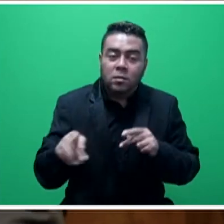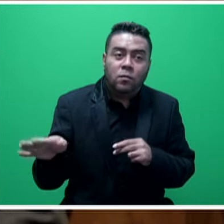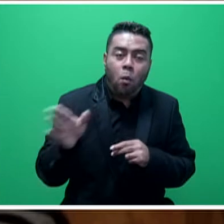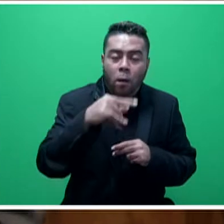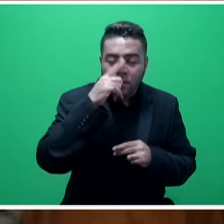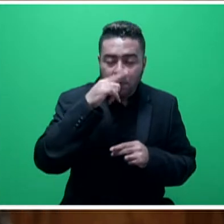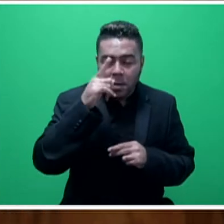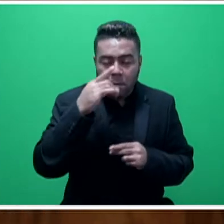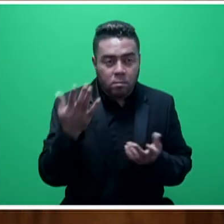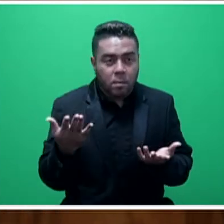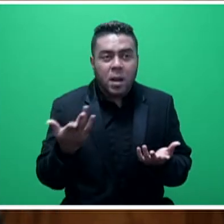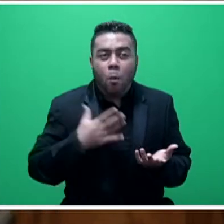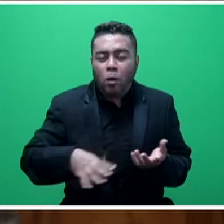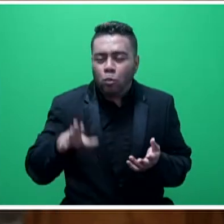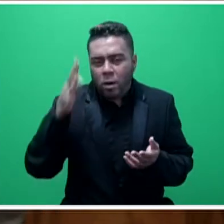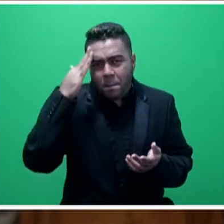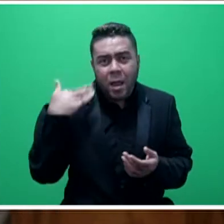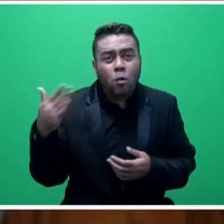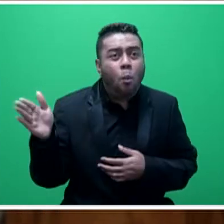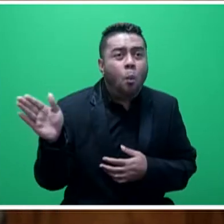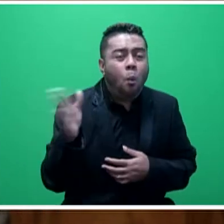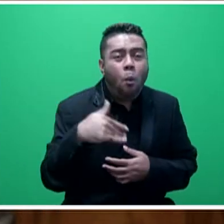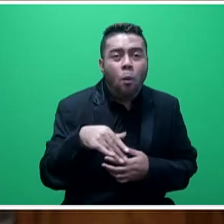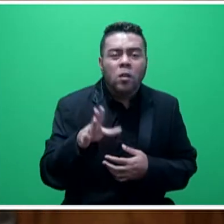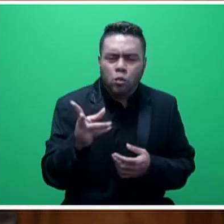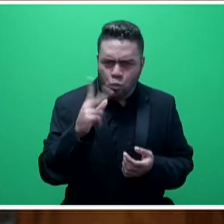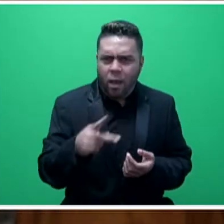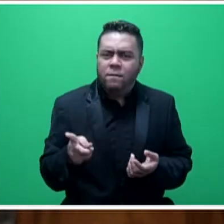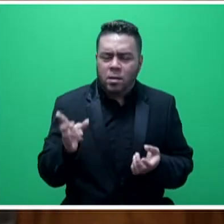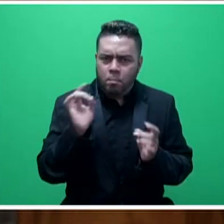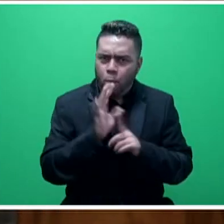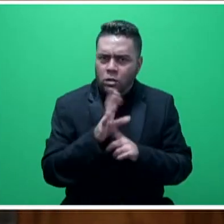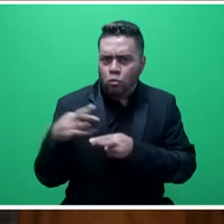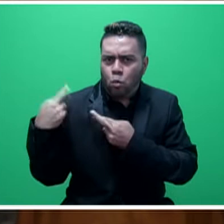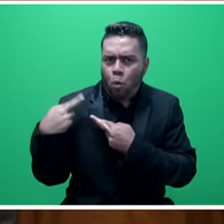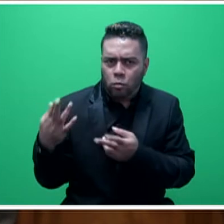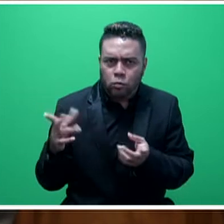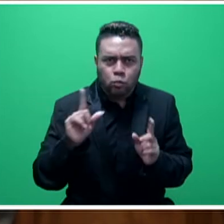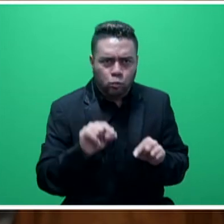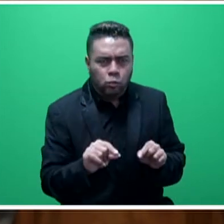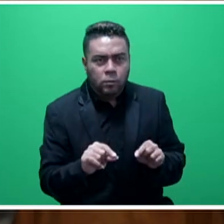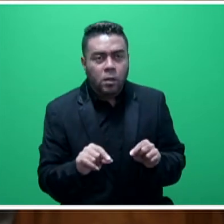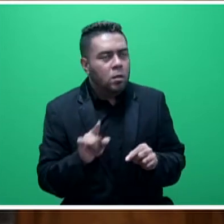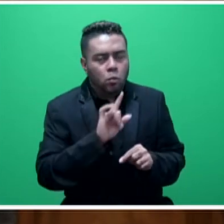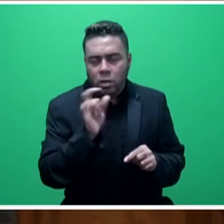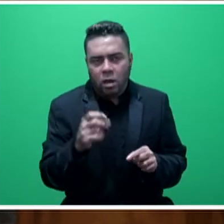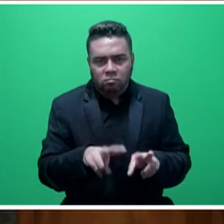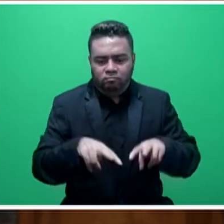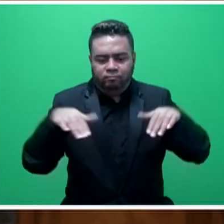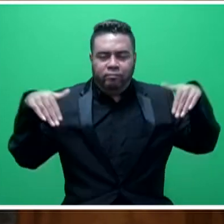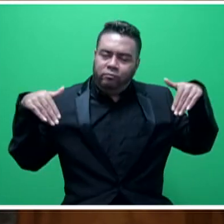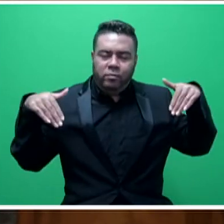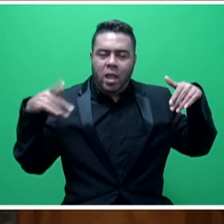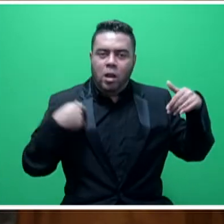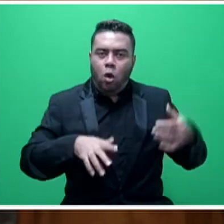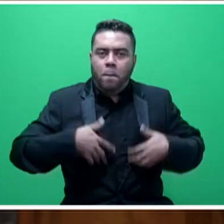people. But I'd like to remind everyone that you have a part to play here too. No longer can we afford to sit down and